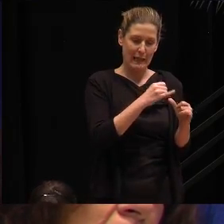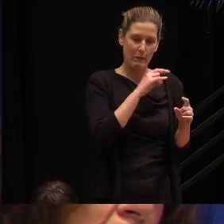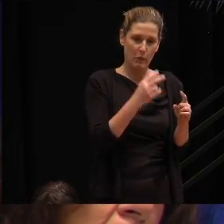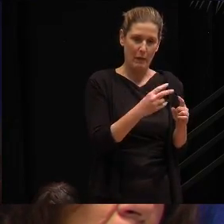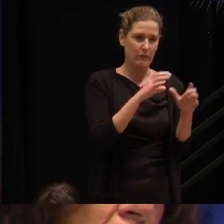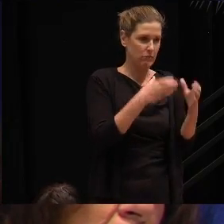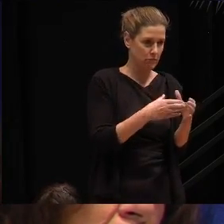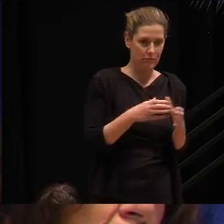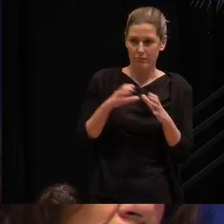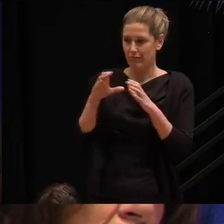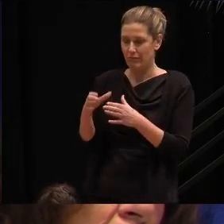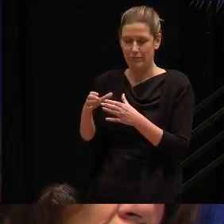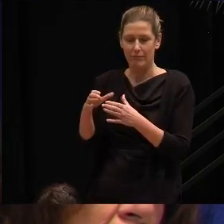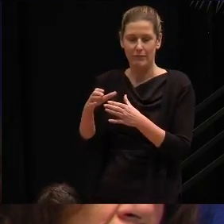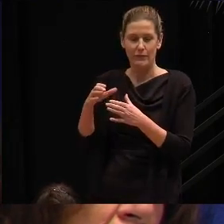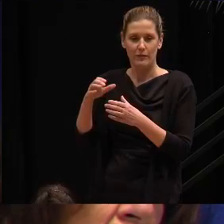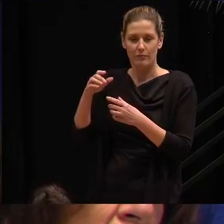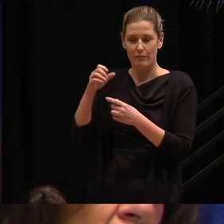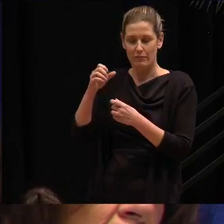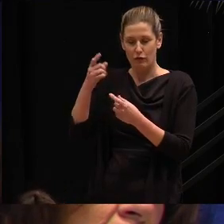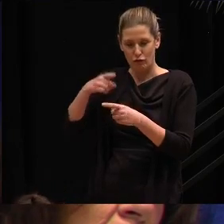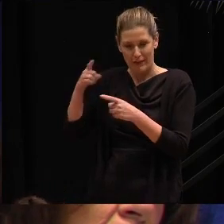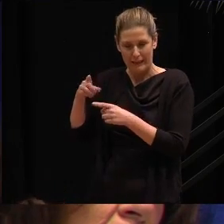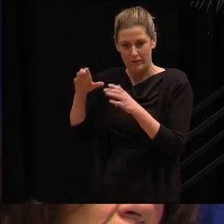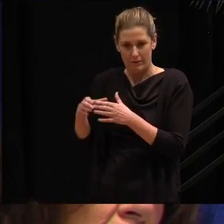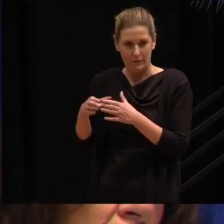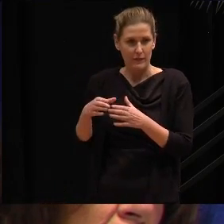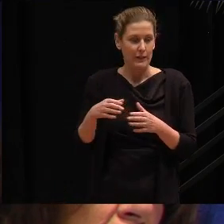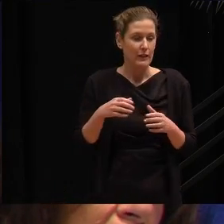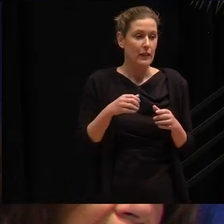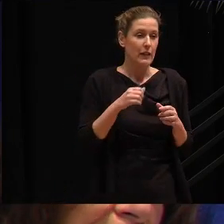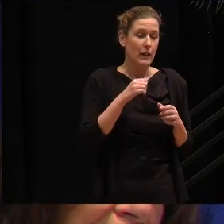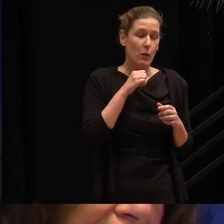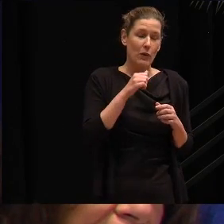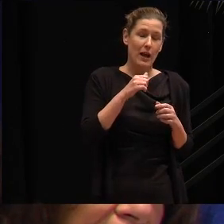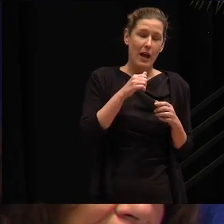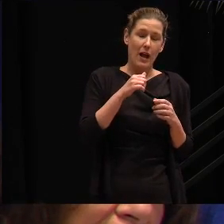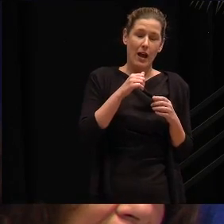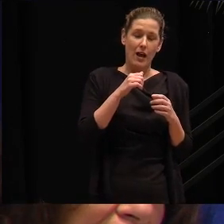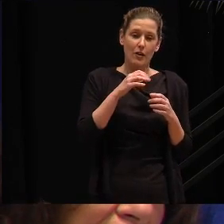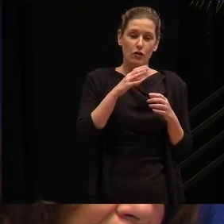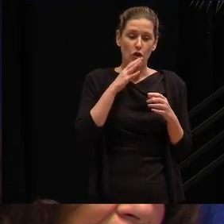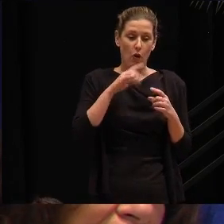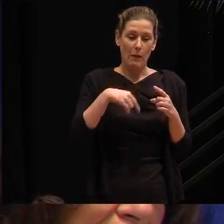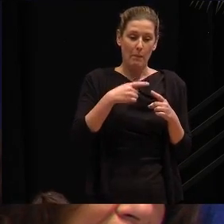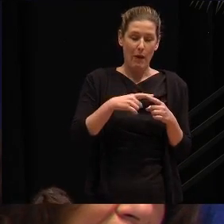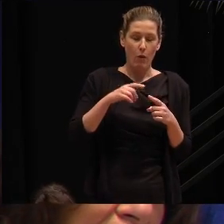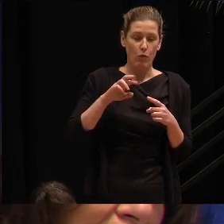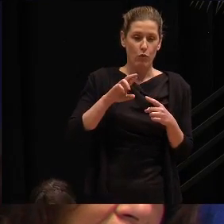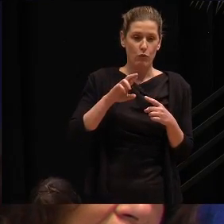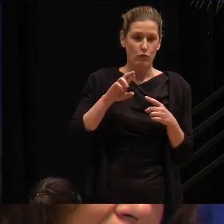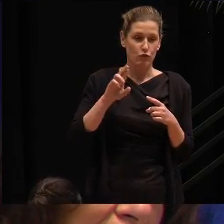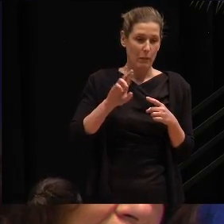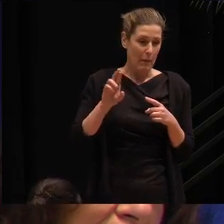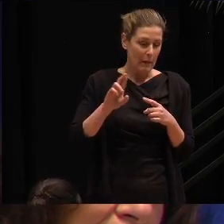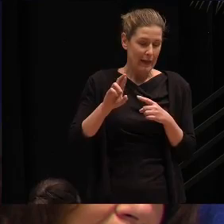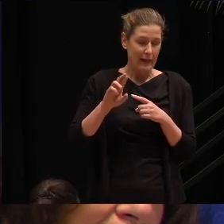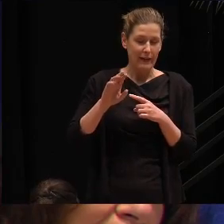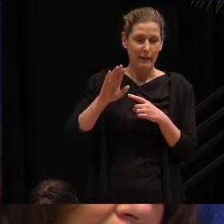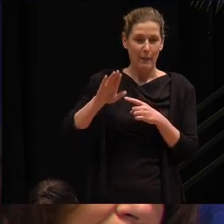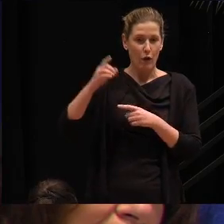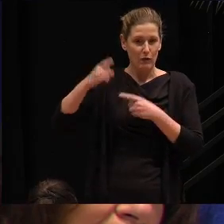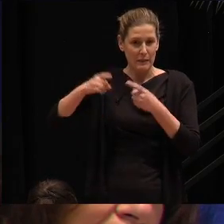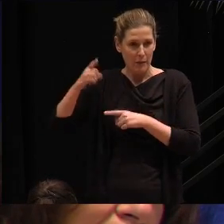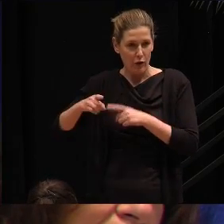we do. So yes, there is, I wouldn't call it a vast right-wing conspiracy. I would call it the interest group universe in the United States,